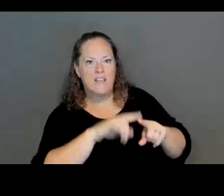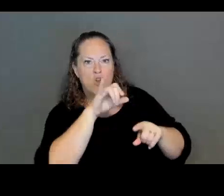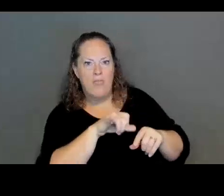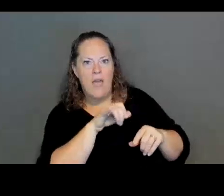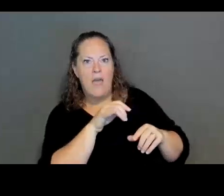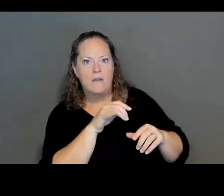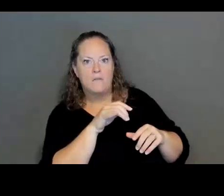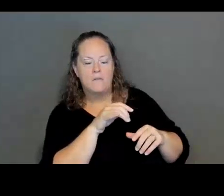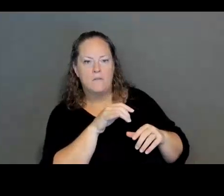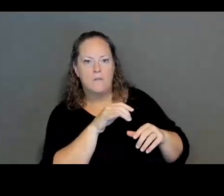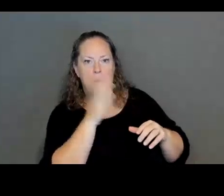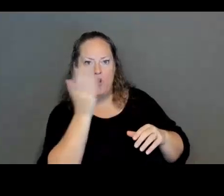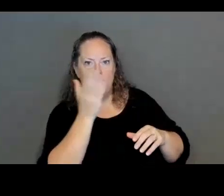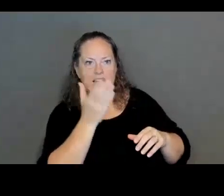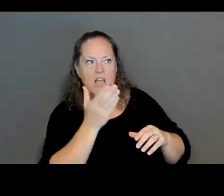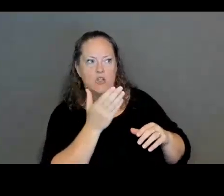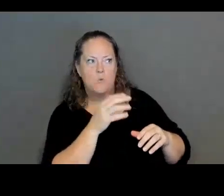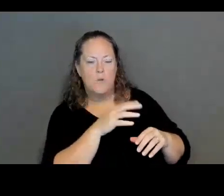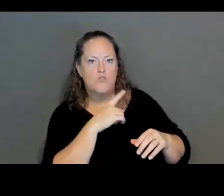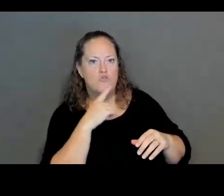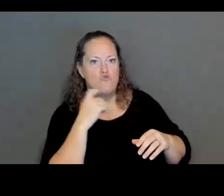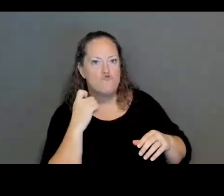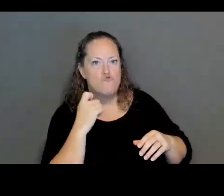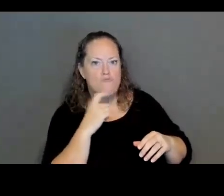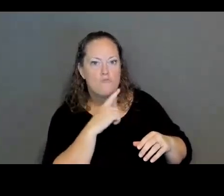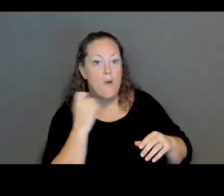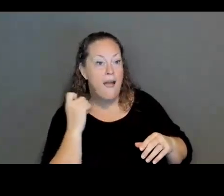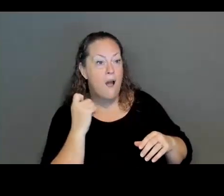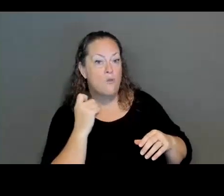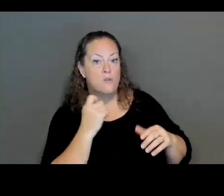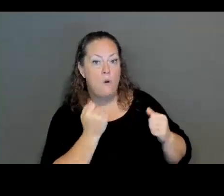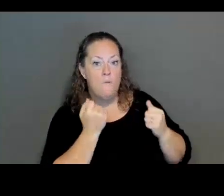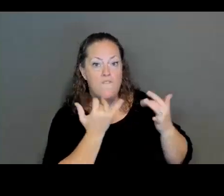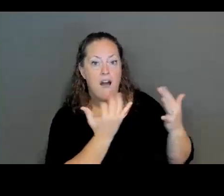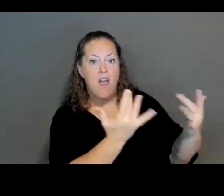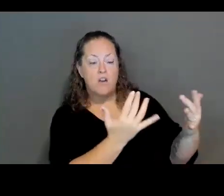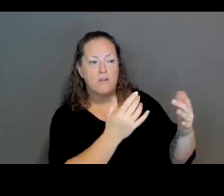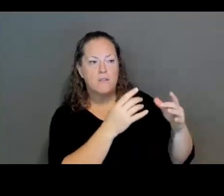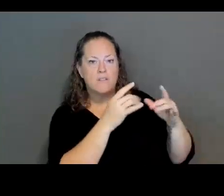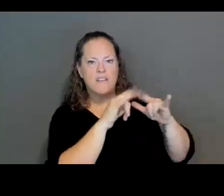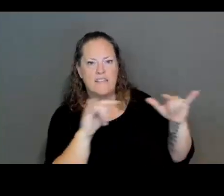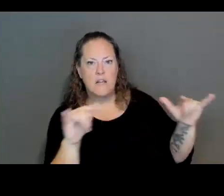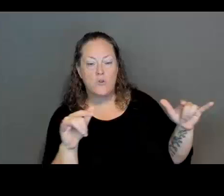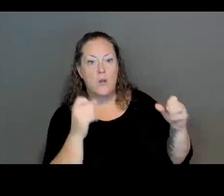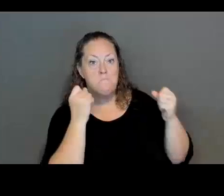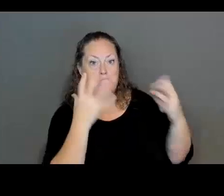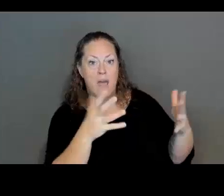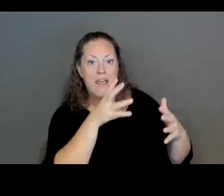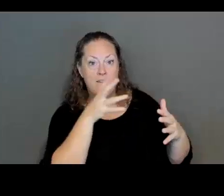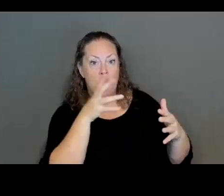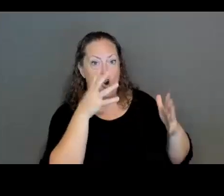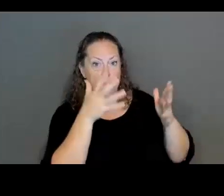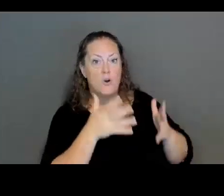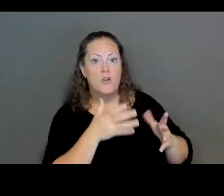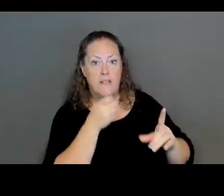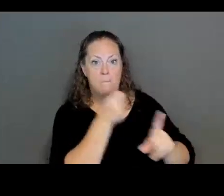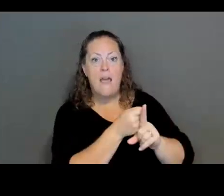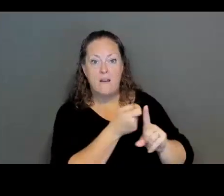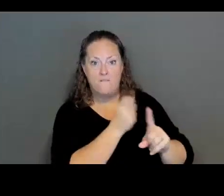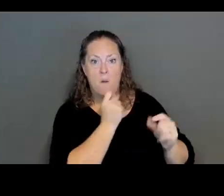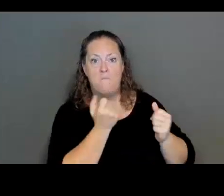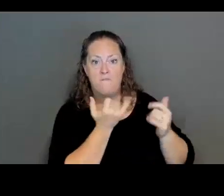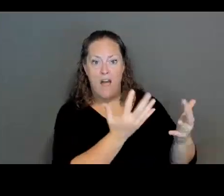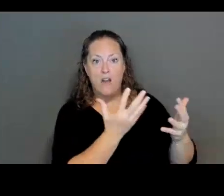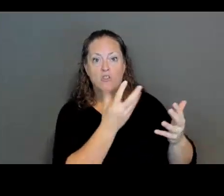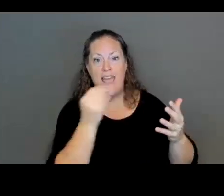those are experiences that Guyana has. And a lot of farmers have been affected in the past few years from forest fires as well as flooding